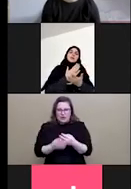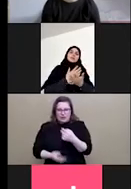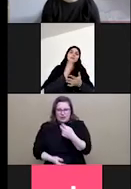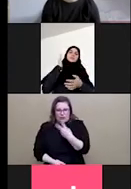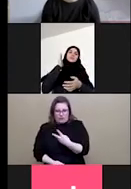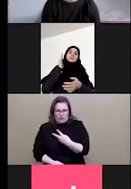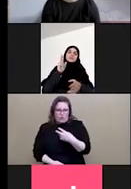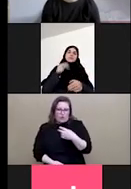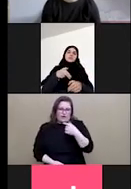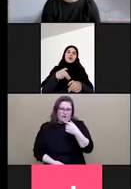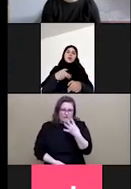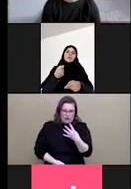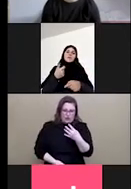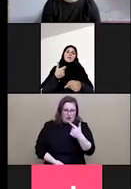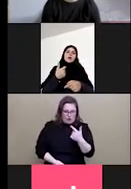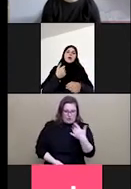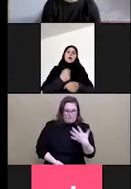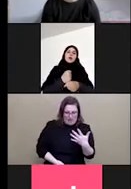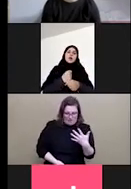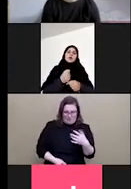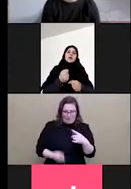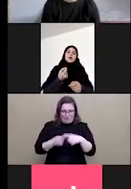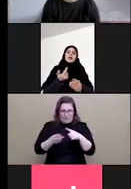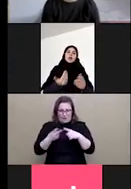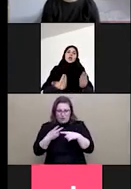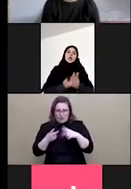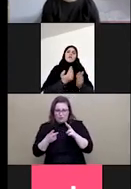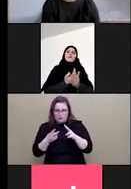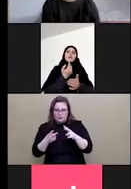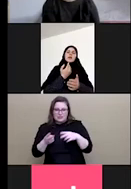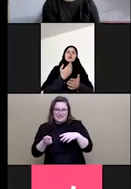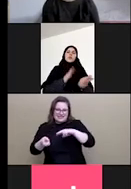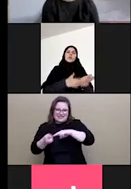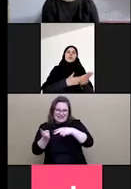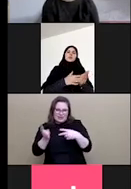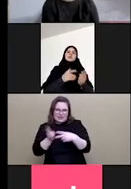2475 and the UN Disability Inclusion Strategy.